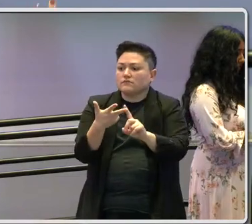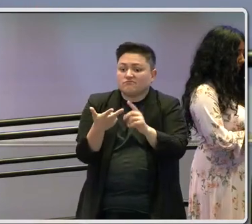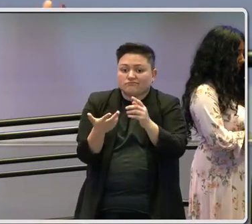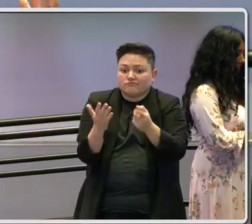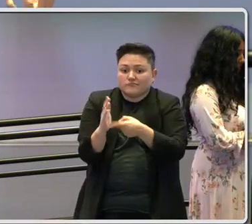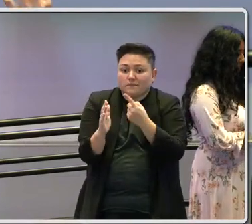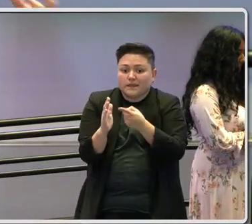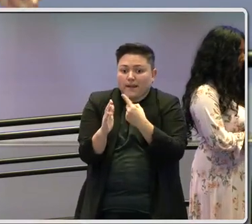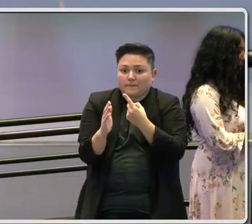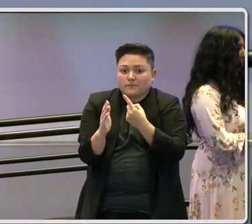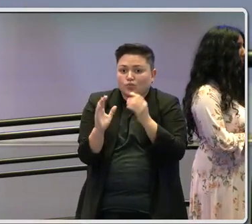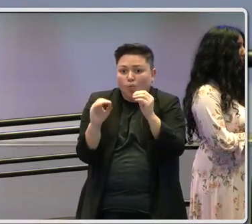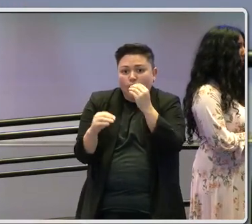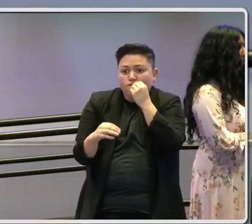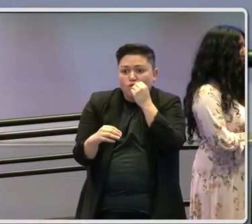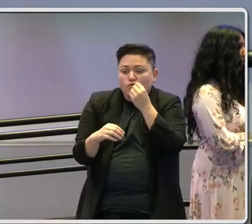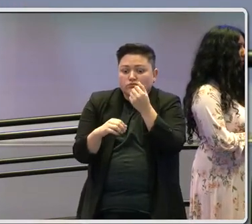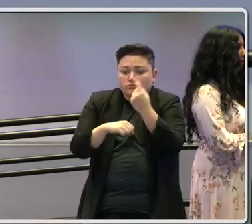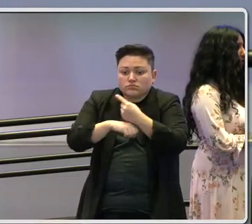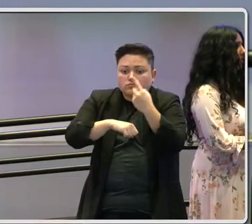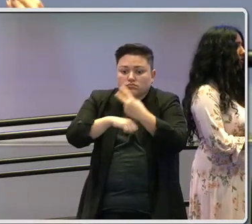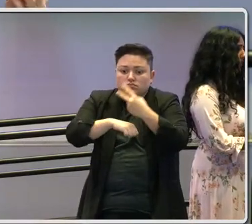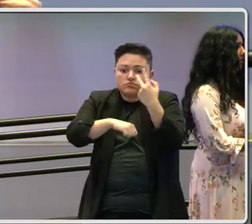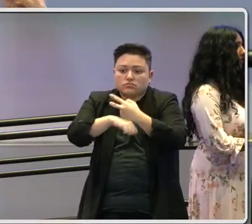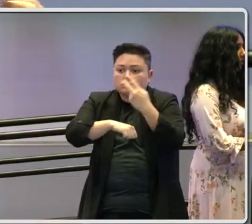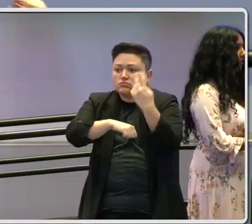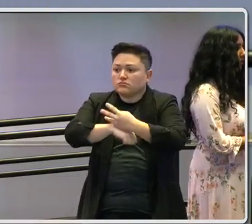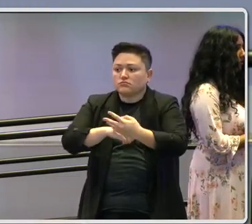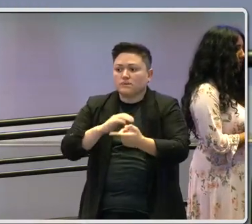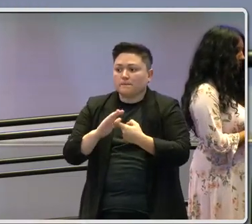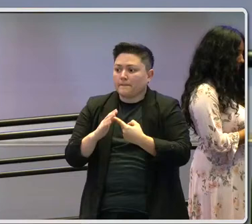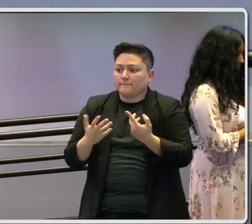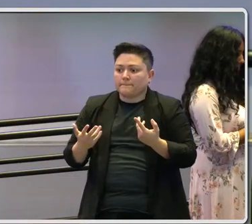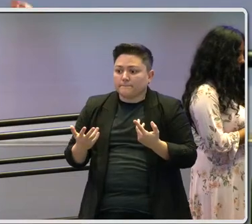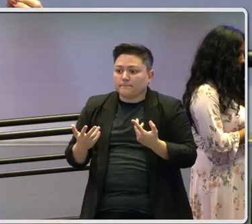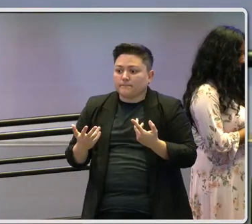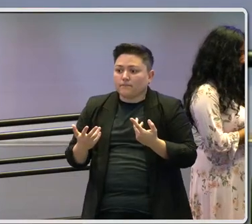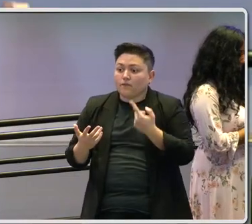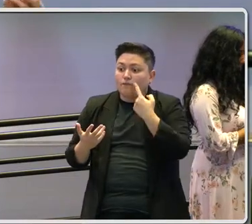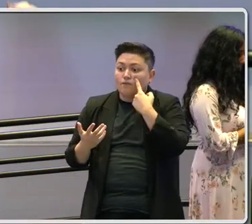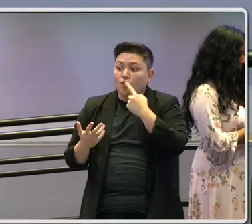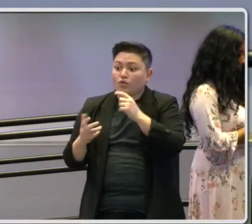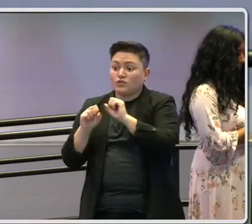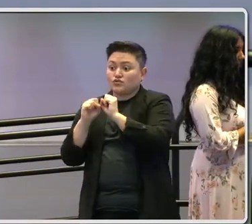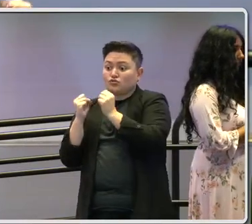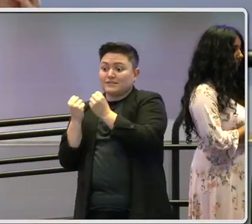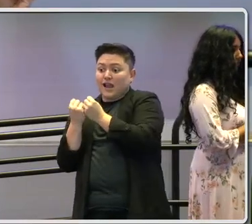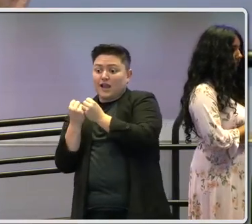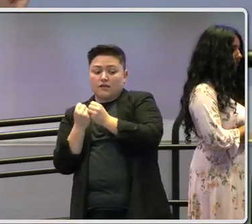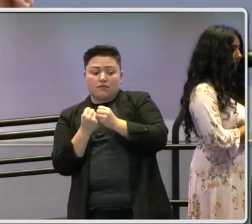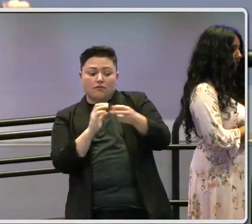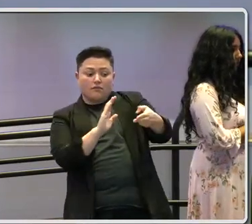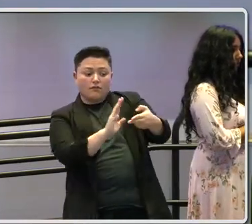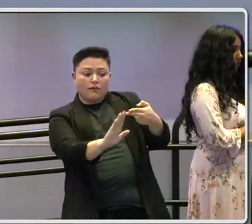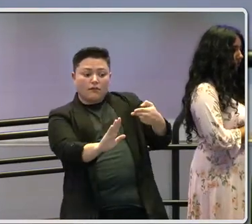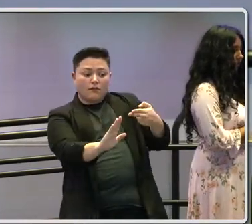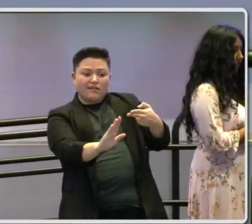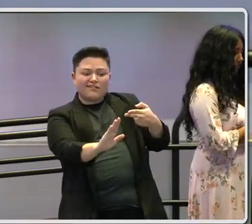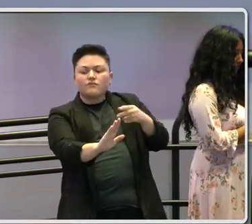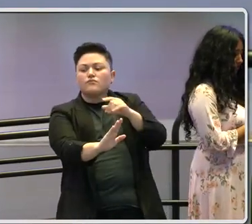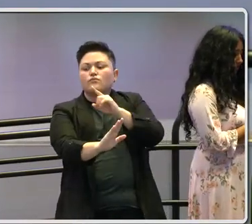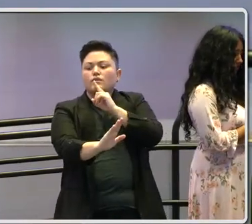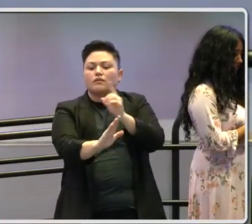at a time without food. And so according to society, they were